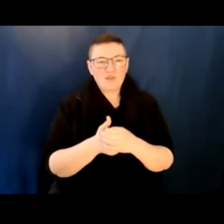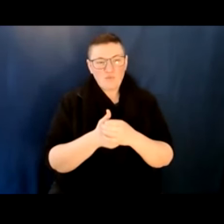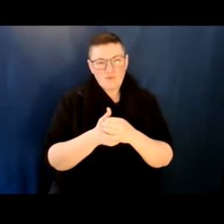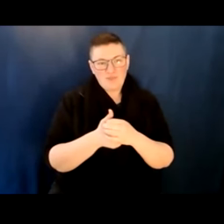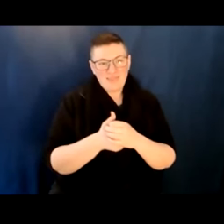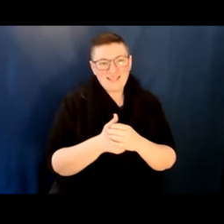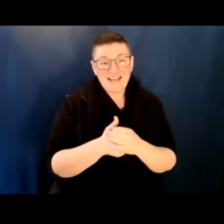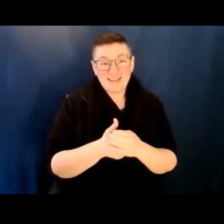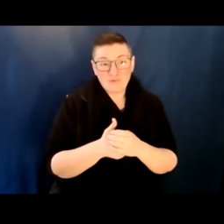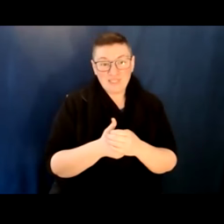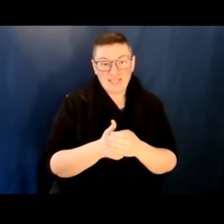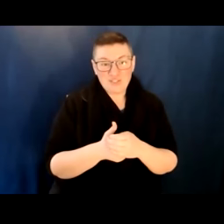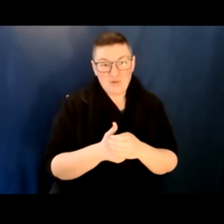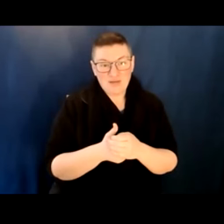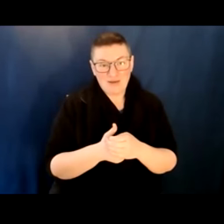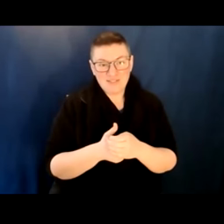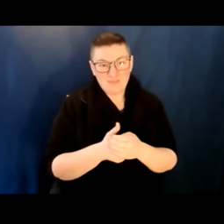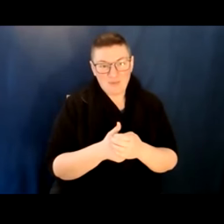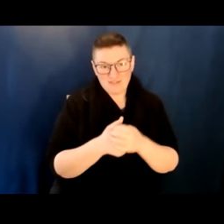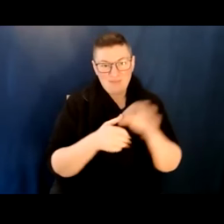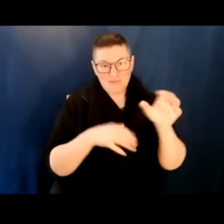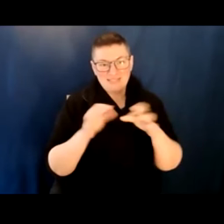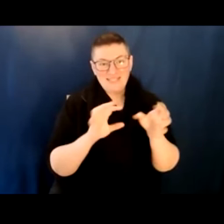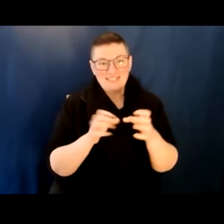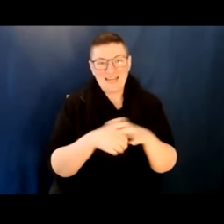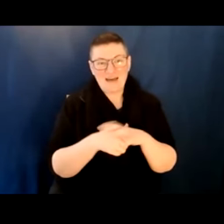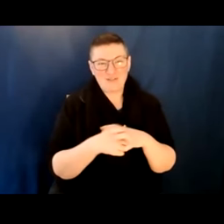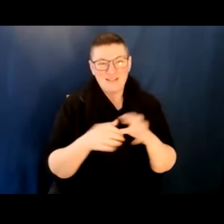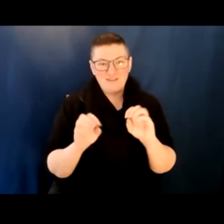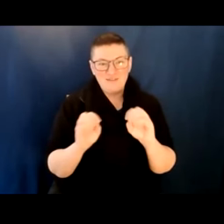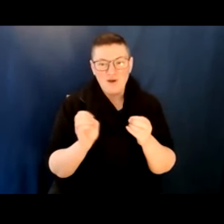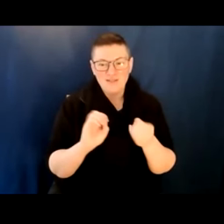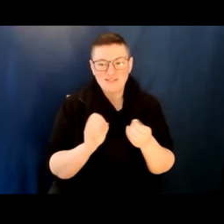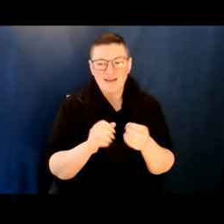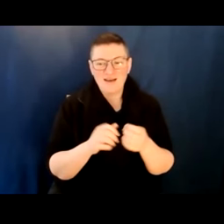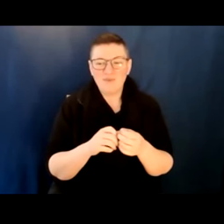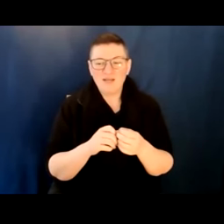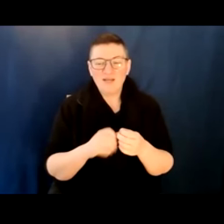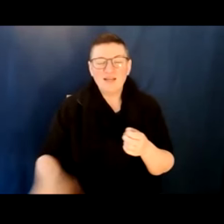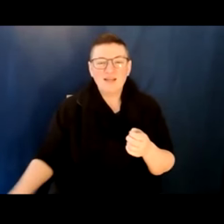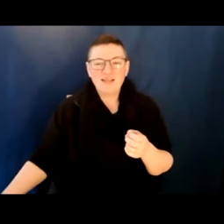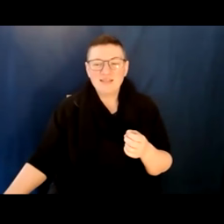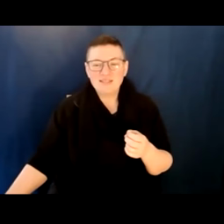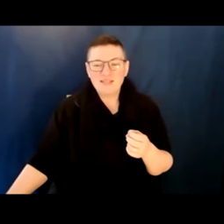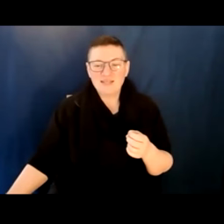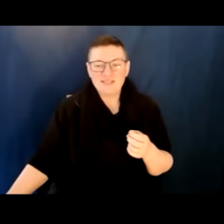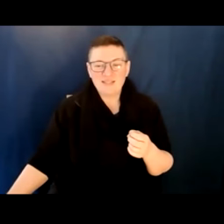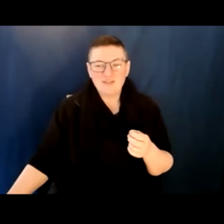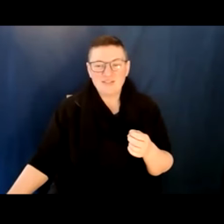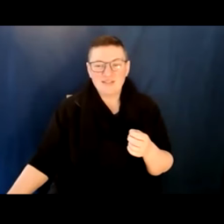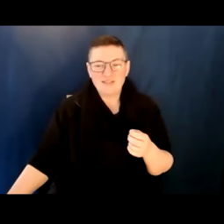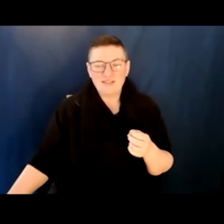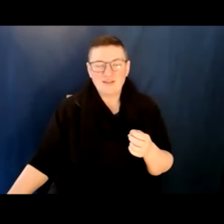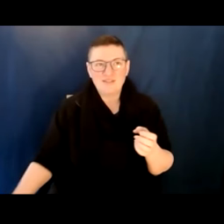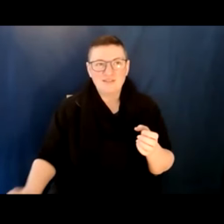So the thing that I really enjoy about submapping C and D, how there's kind of nuance, is that